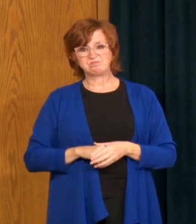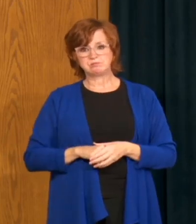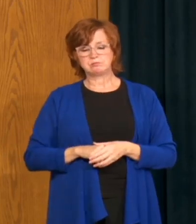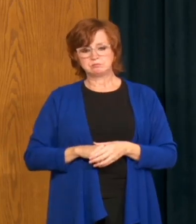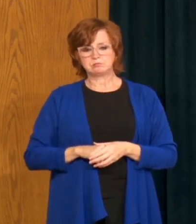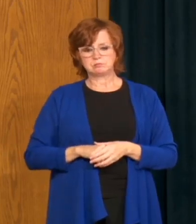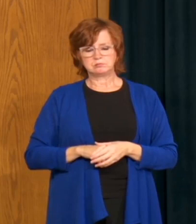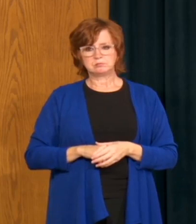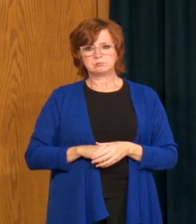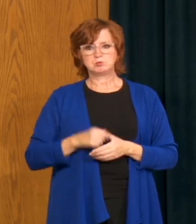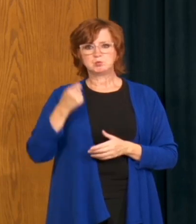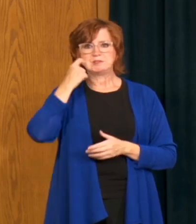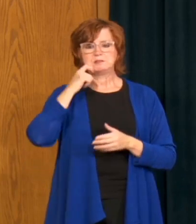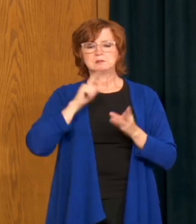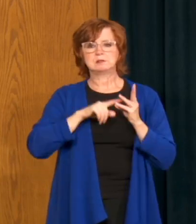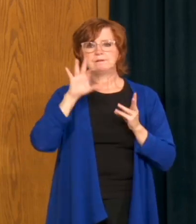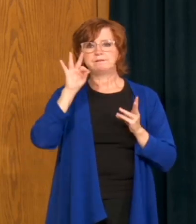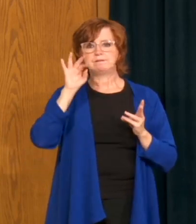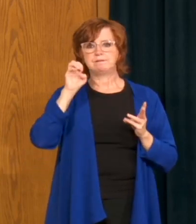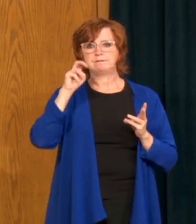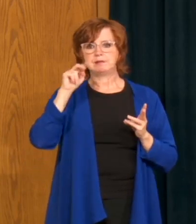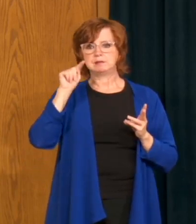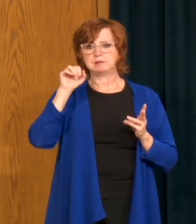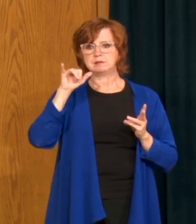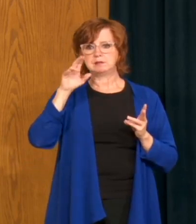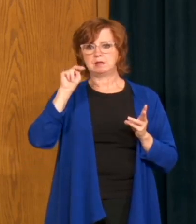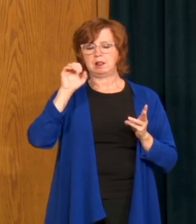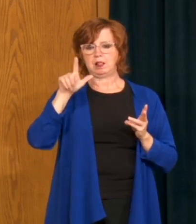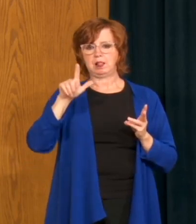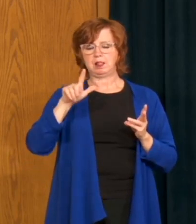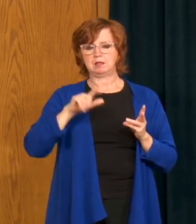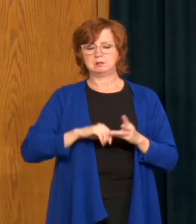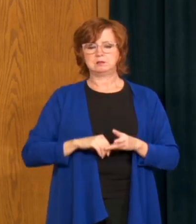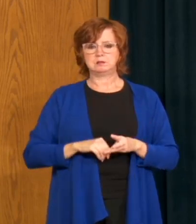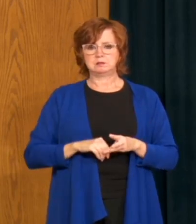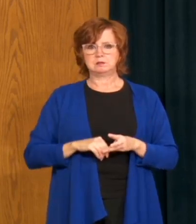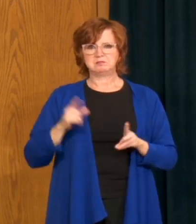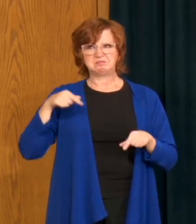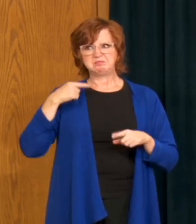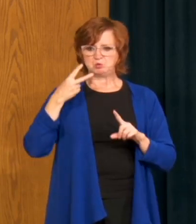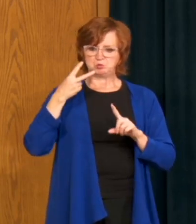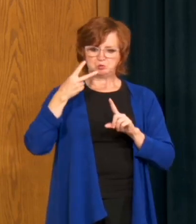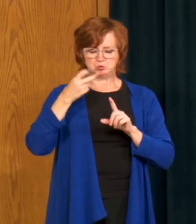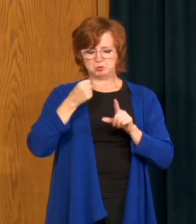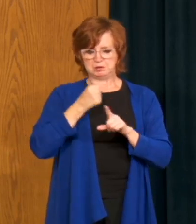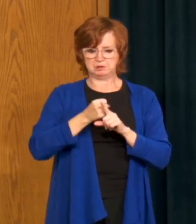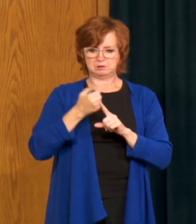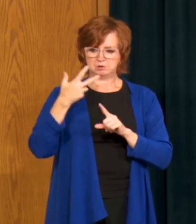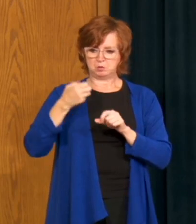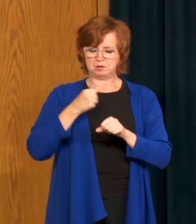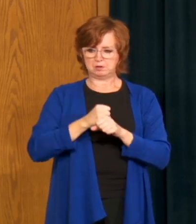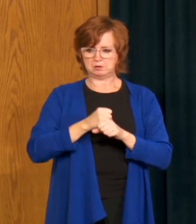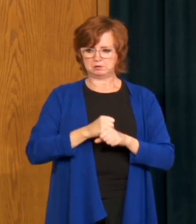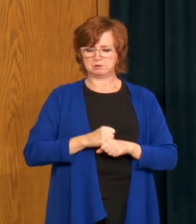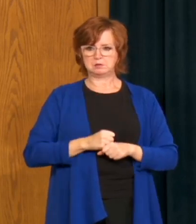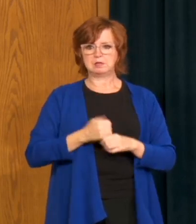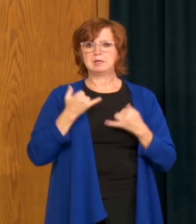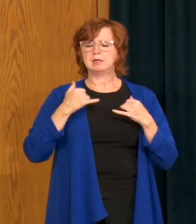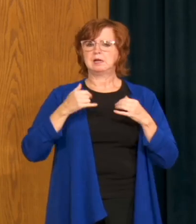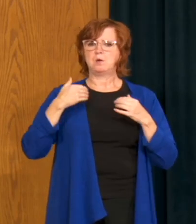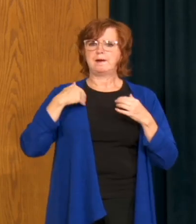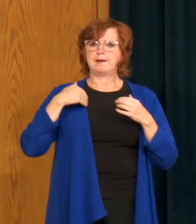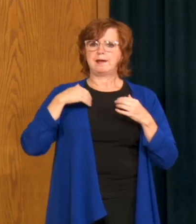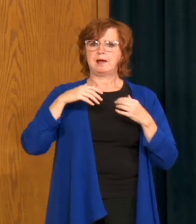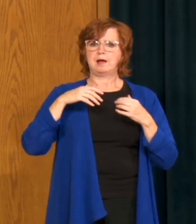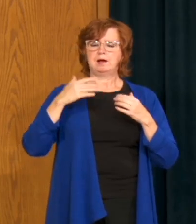synthetic opioids has been rising over the last 2 to 3 years. But on the other hand, the fact that there's the Good Samaritan law where you